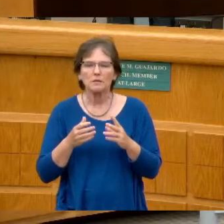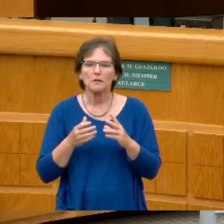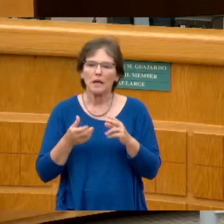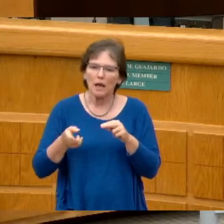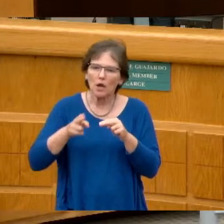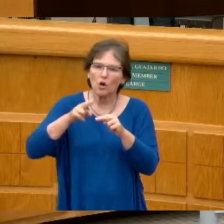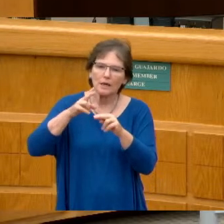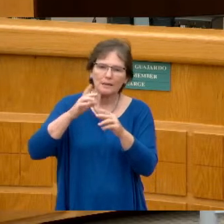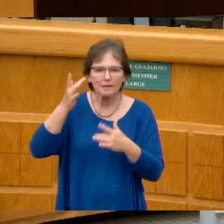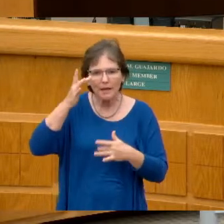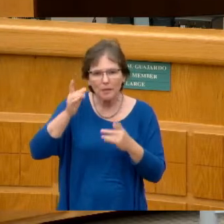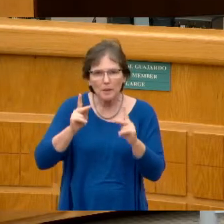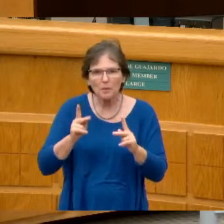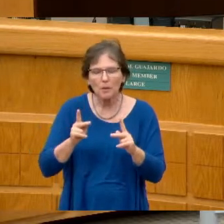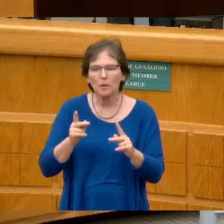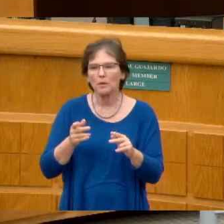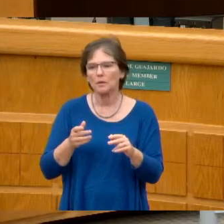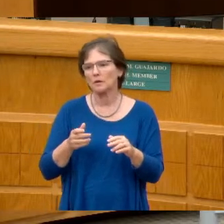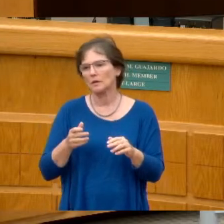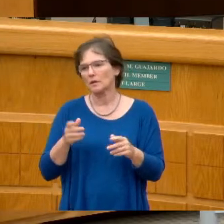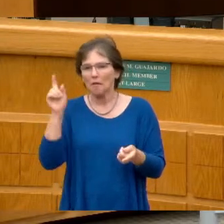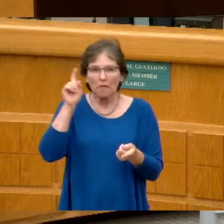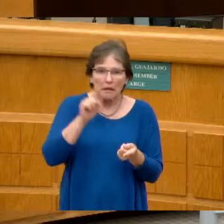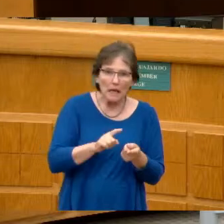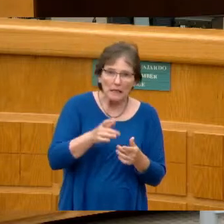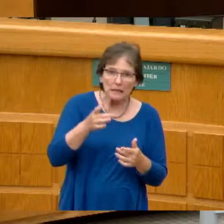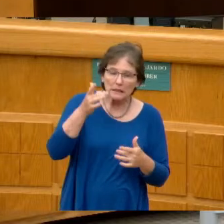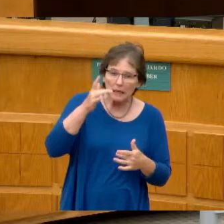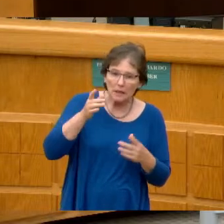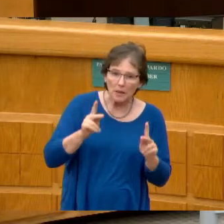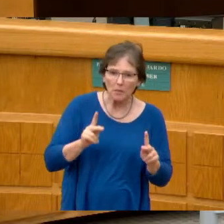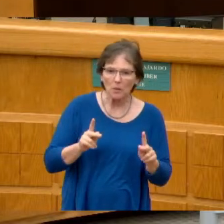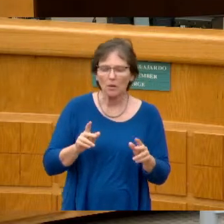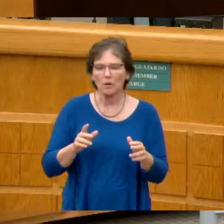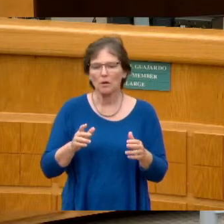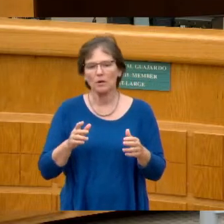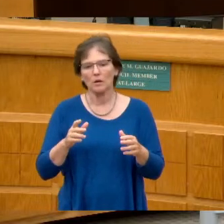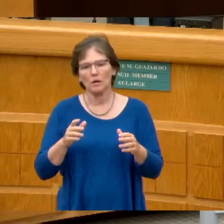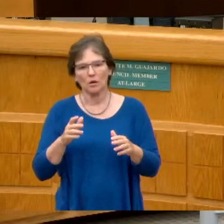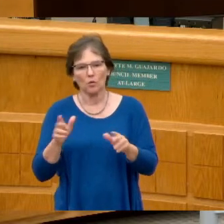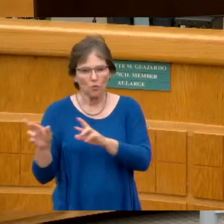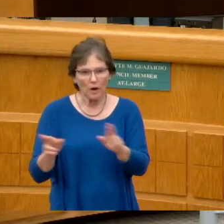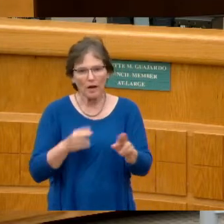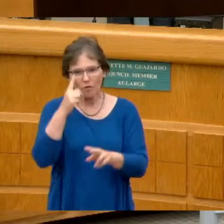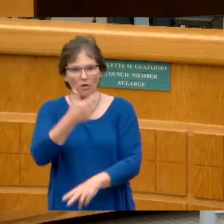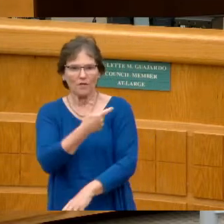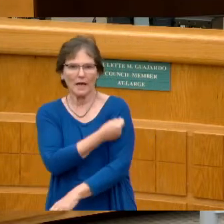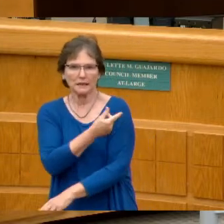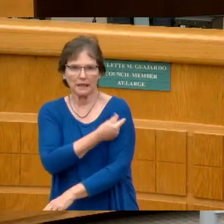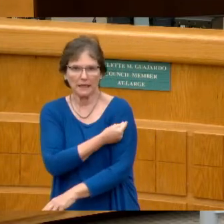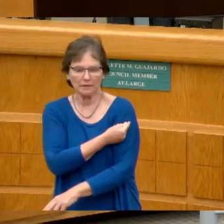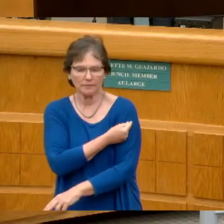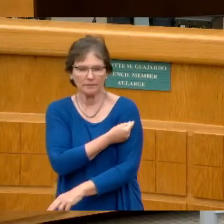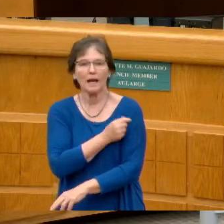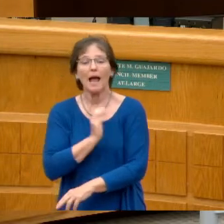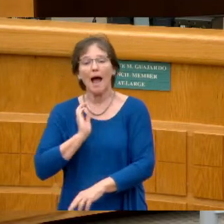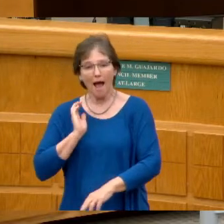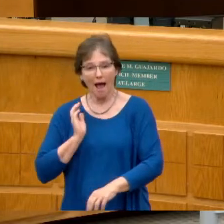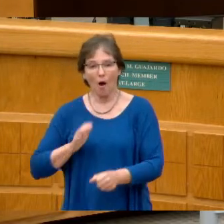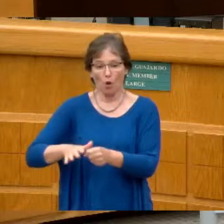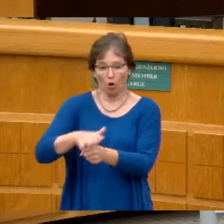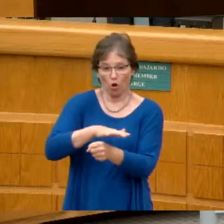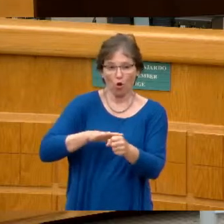361-826-8019. Our fourth point today is that the county is ready for any potential second